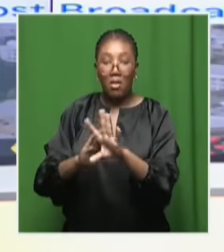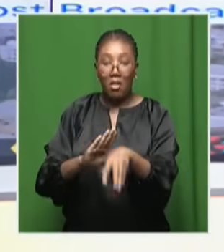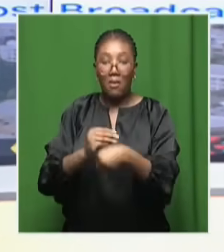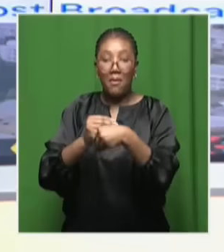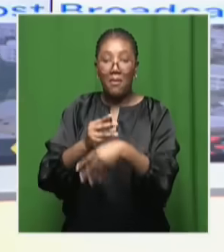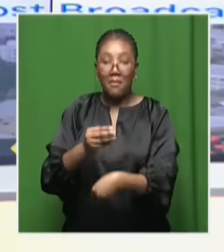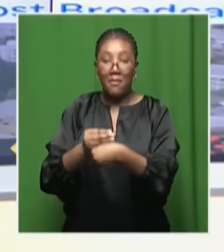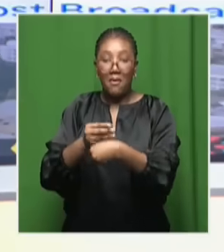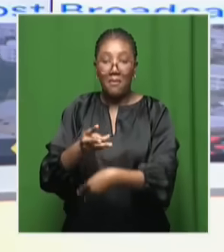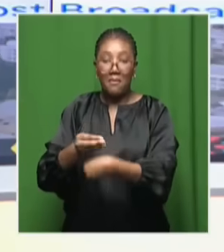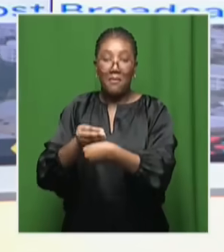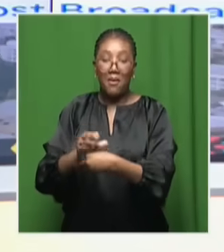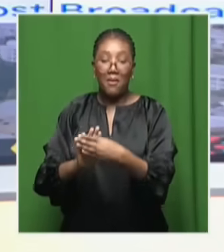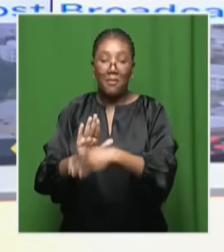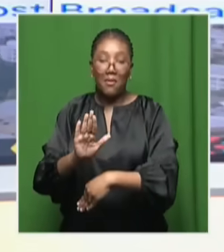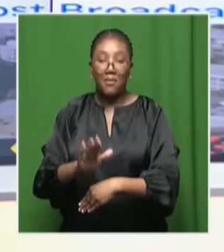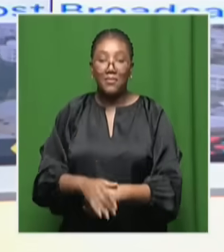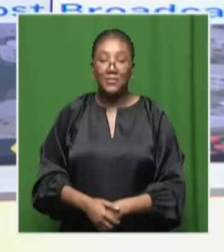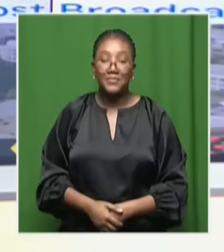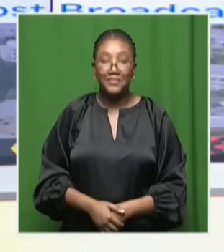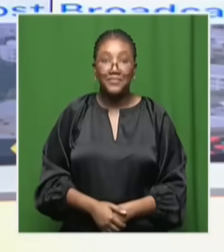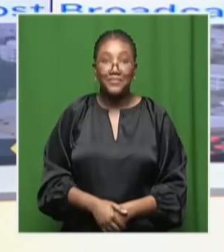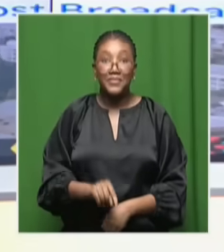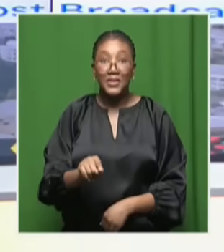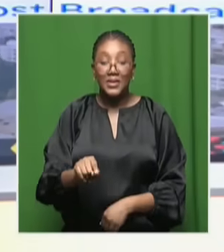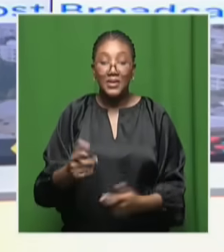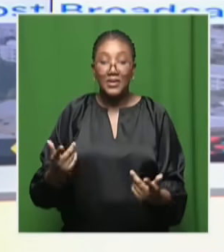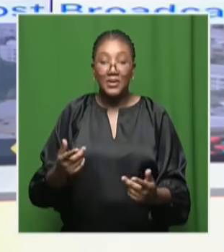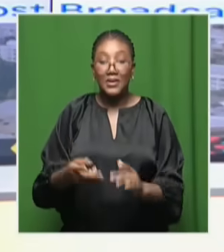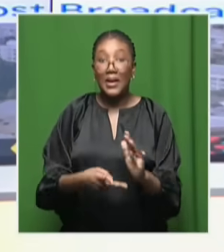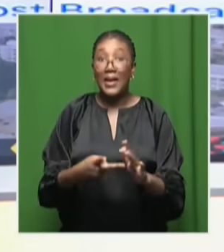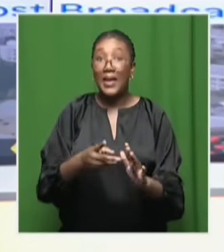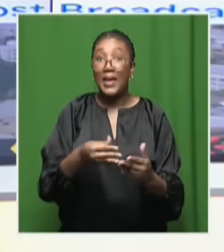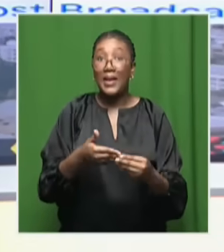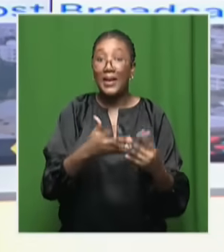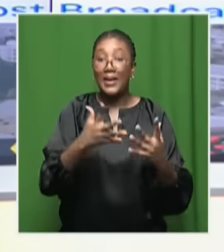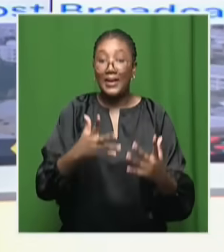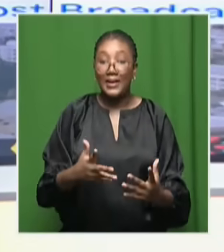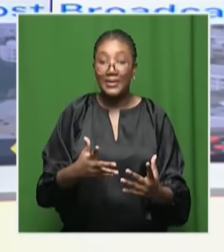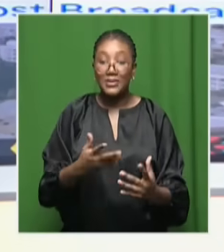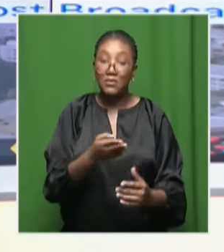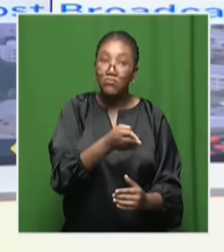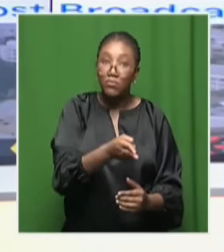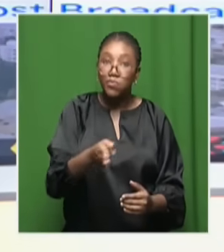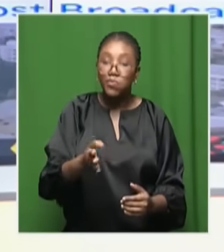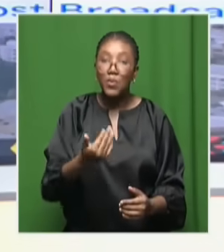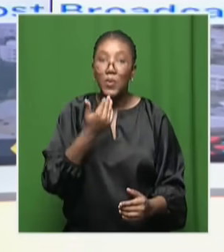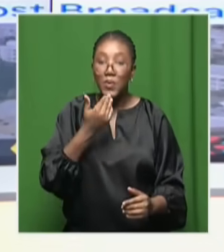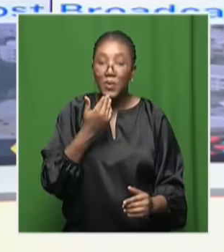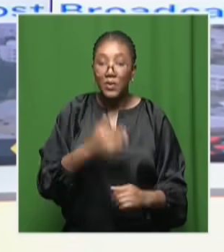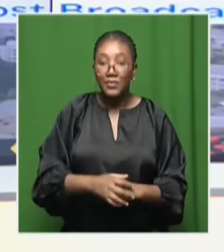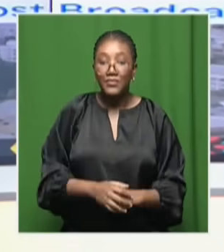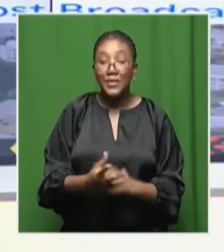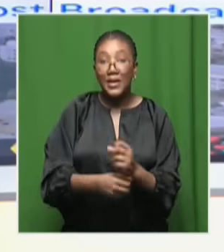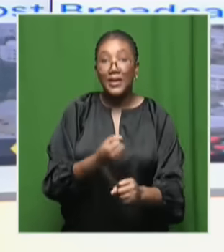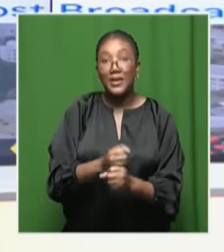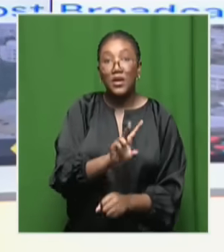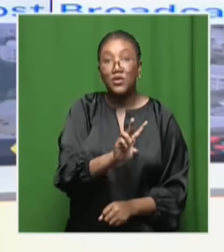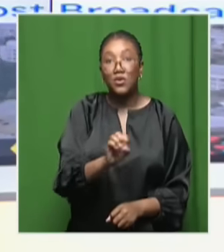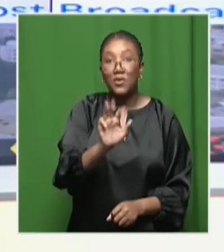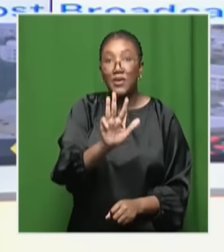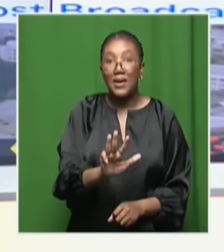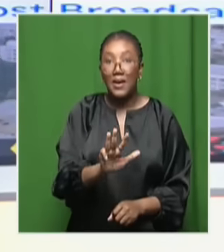continue to look at that evolution now, of course, if we're looking at the leaders, if we're looking at who's represented there, from